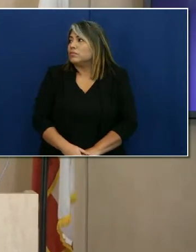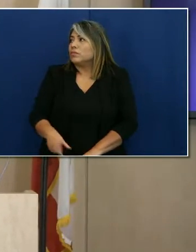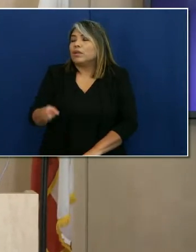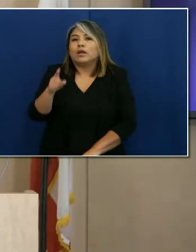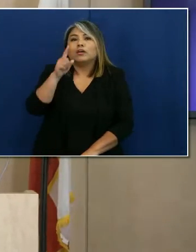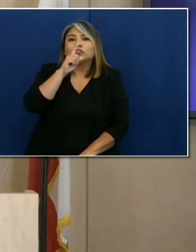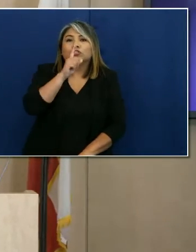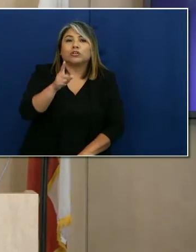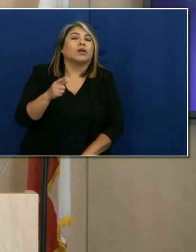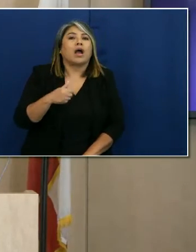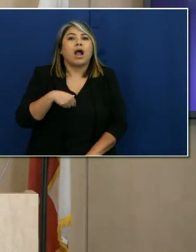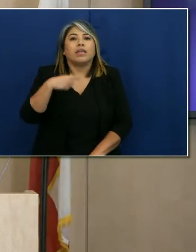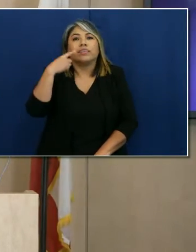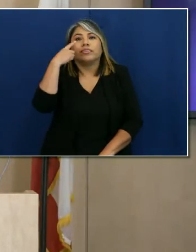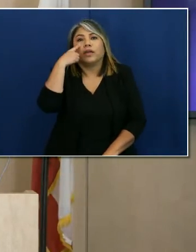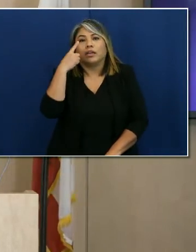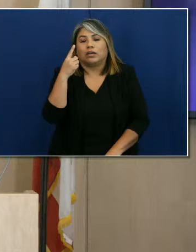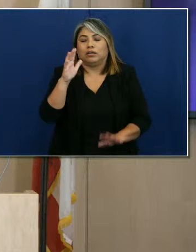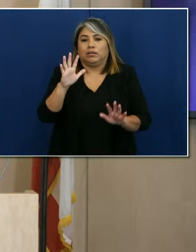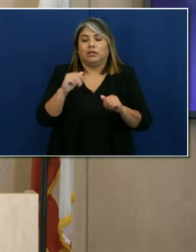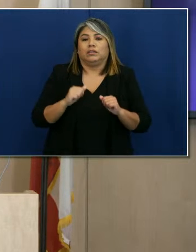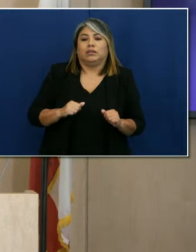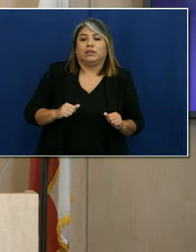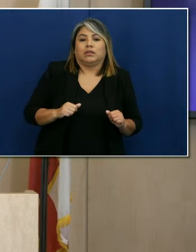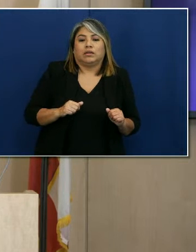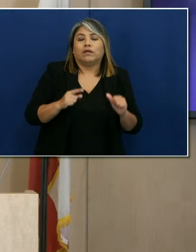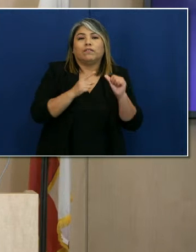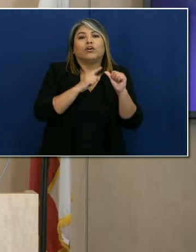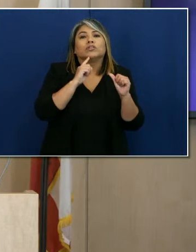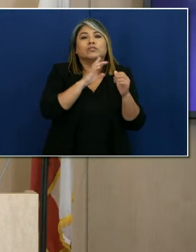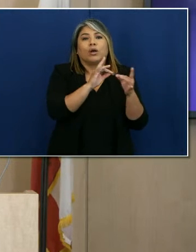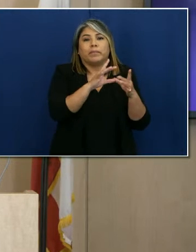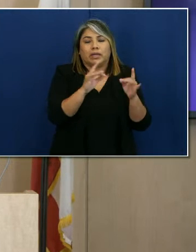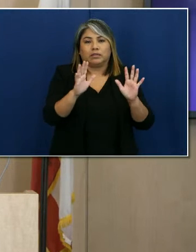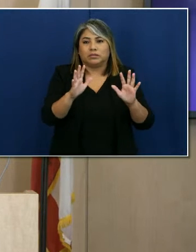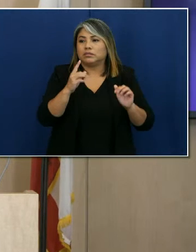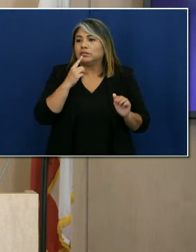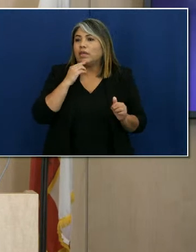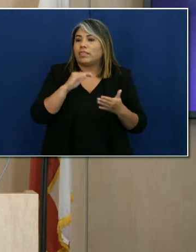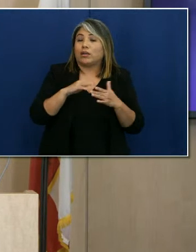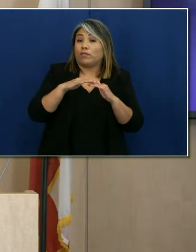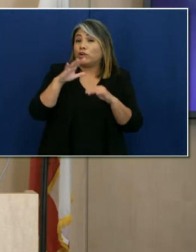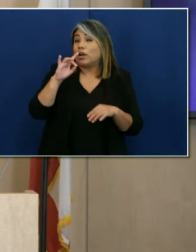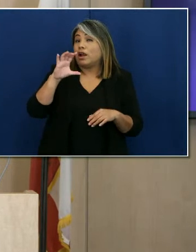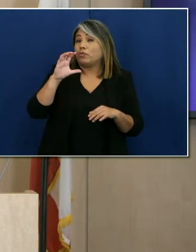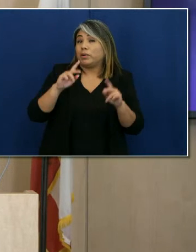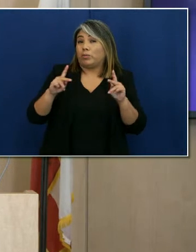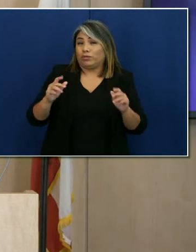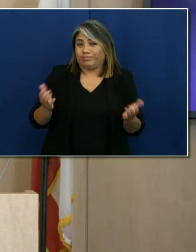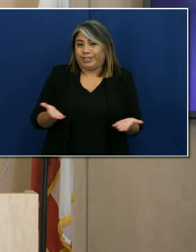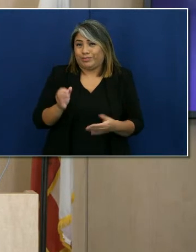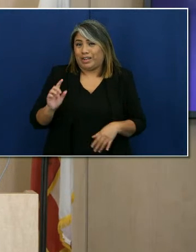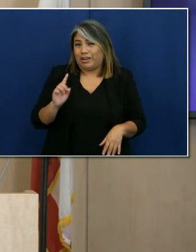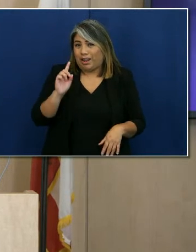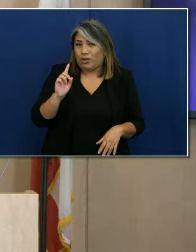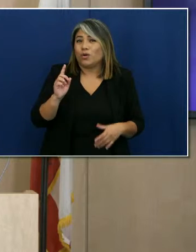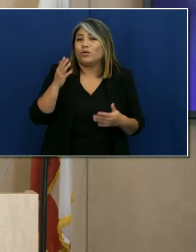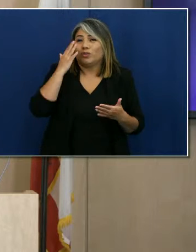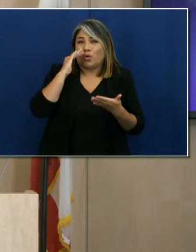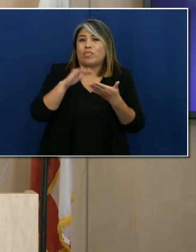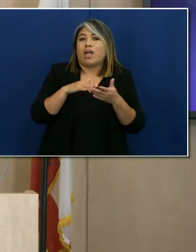Sure. I think I'll just first comment by saying that over 800 San Diegans we know have